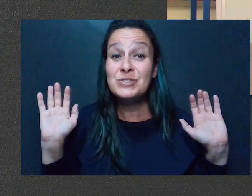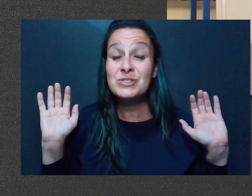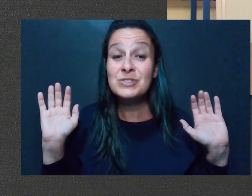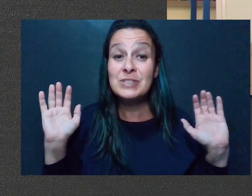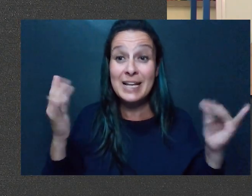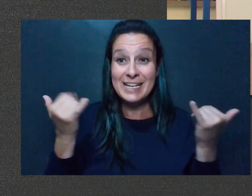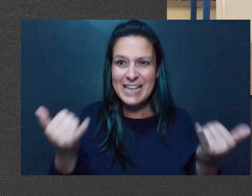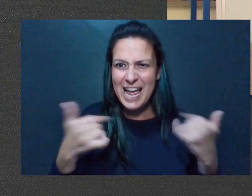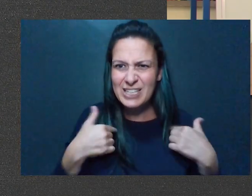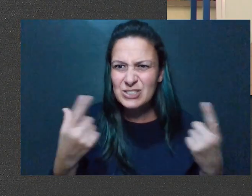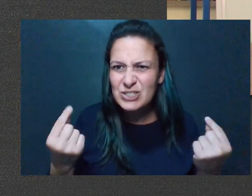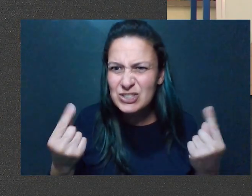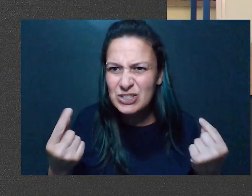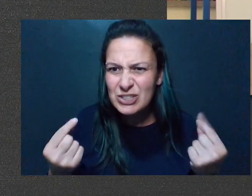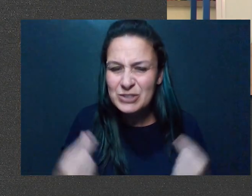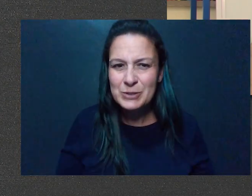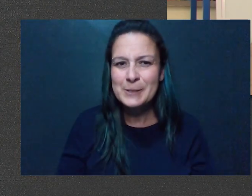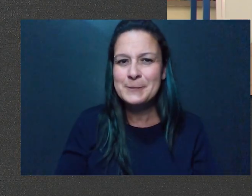I